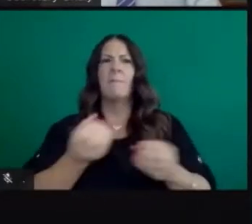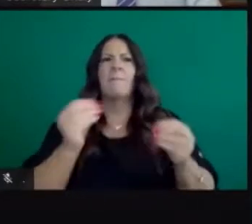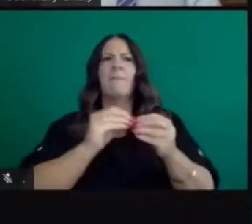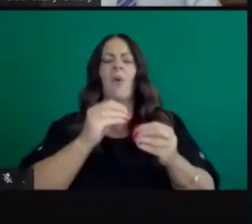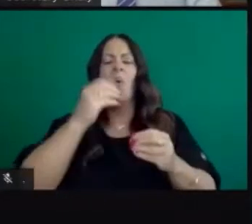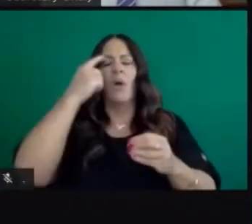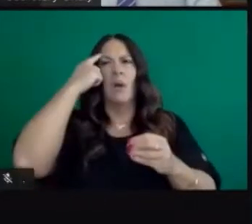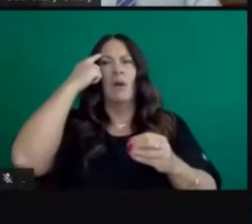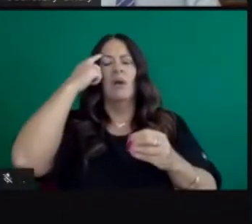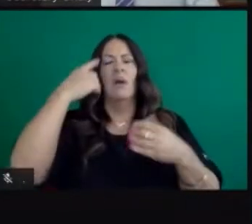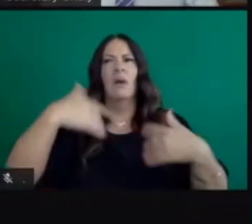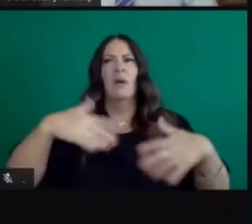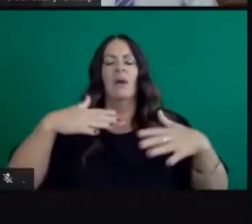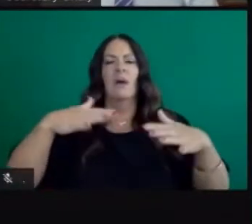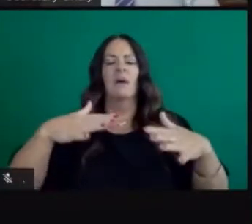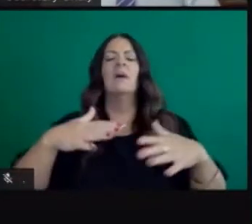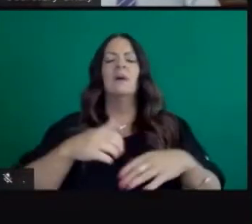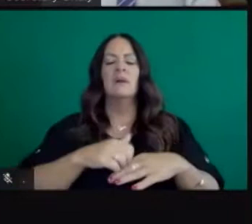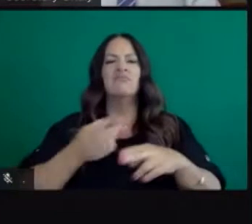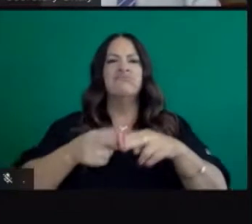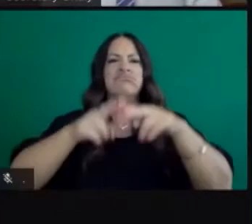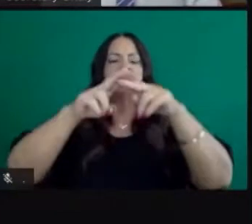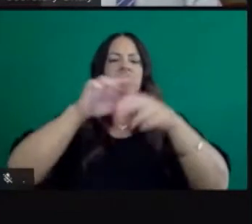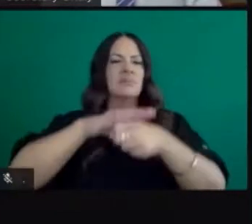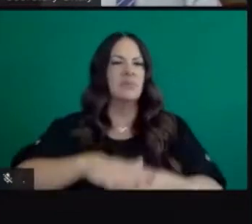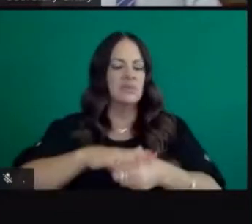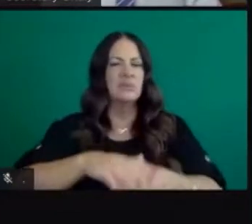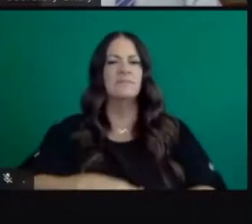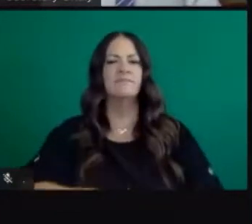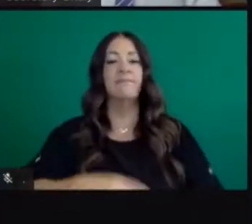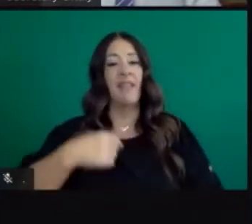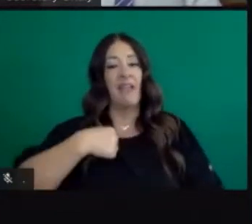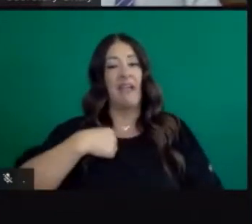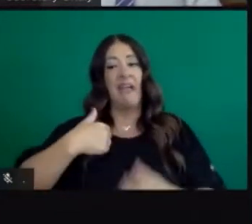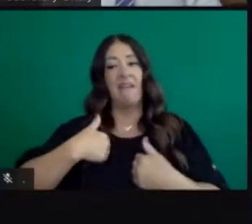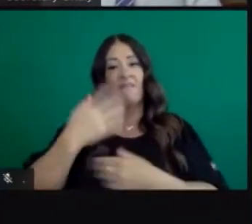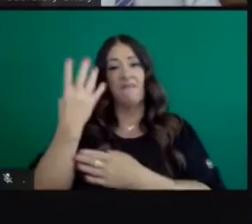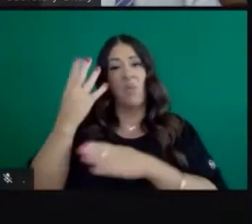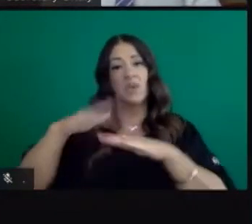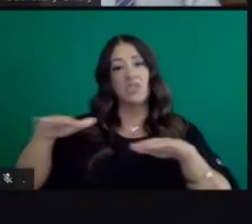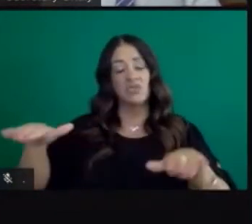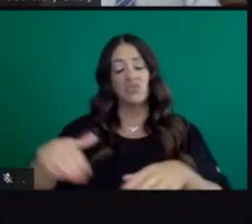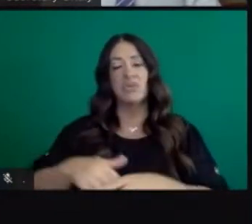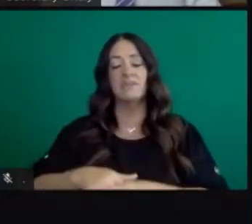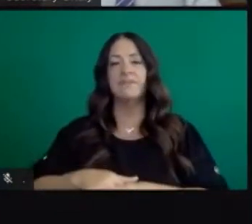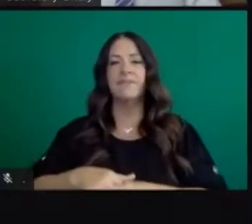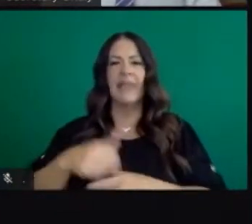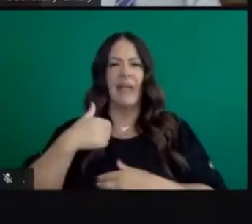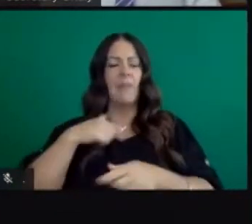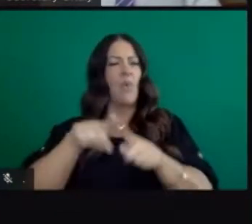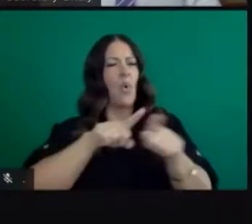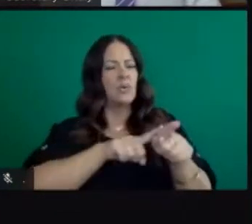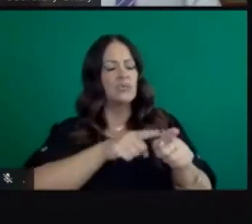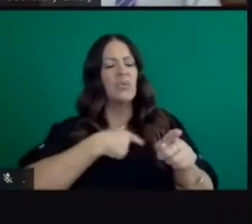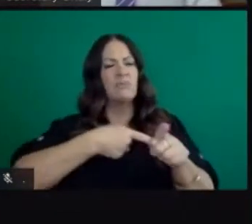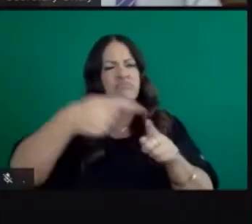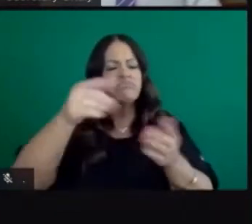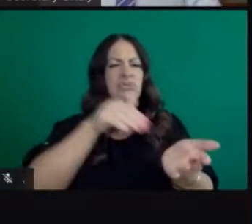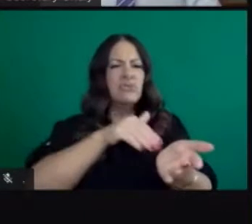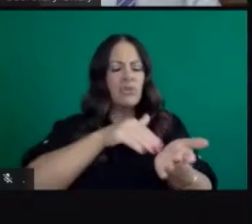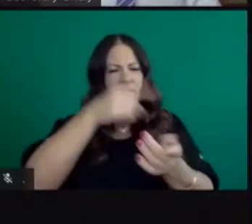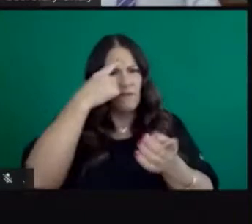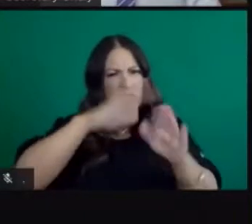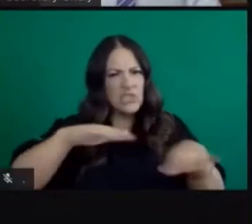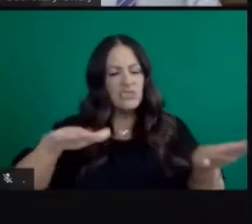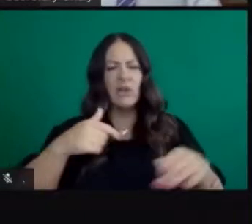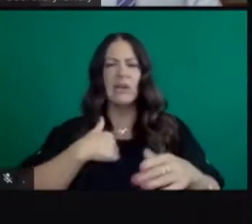conditions are on the rise. And as a father of 4, a caring pediatrician as well, I'm concerned, of course, about